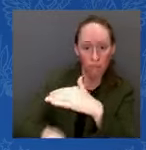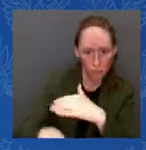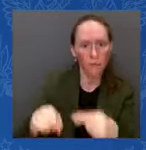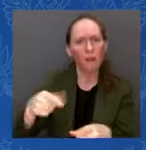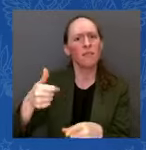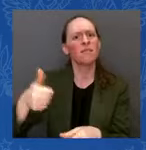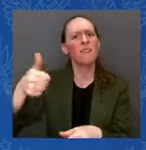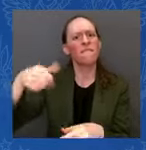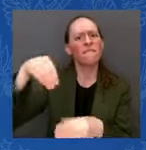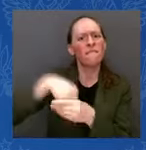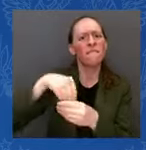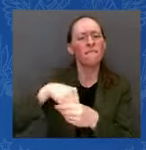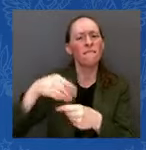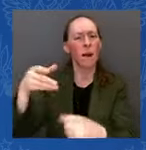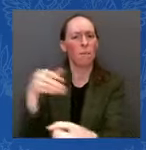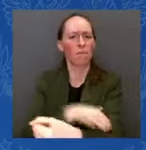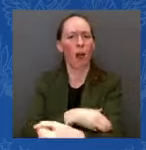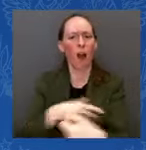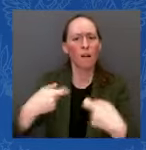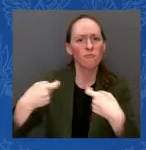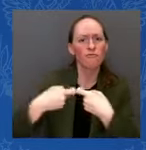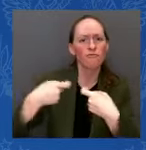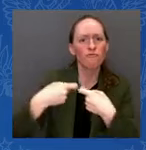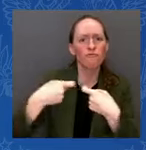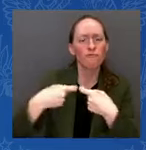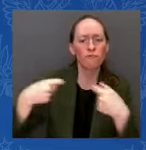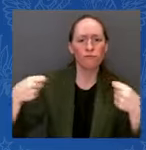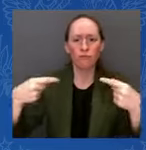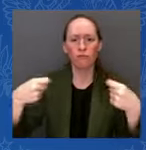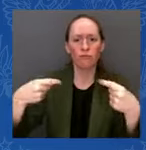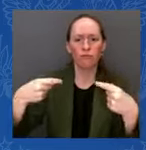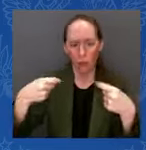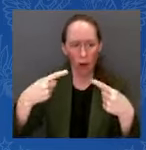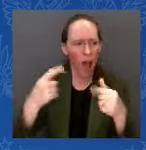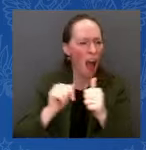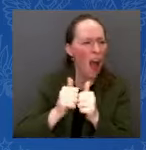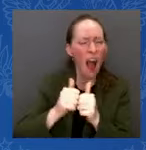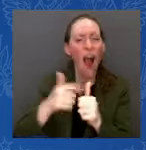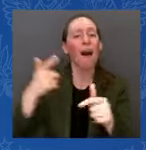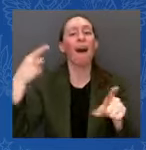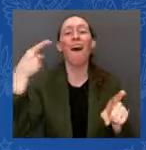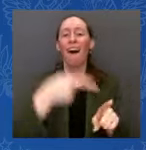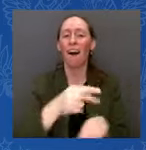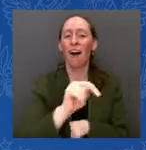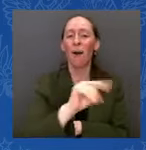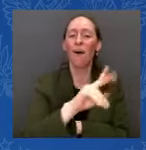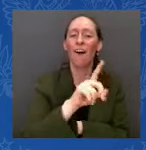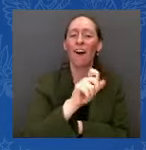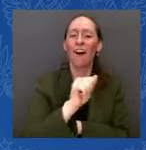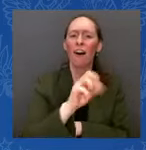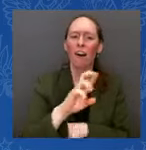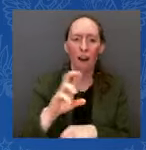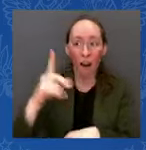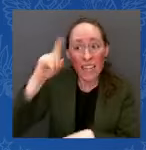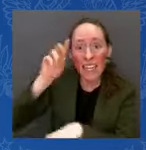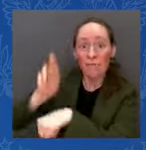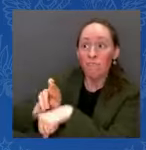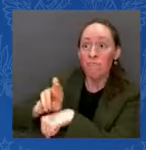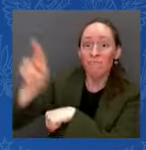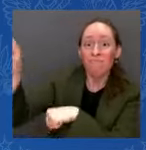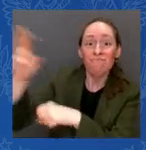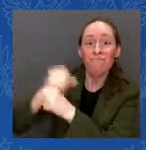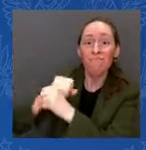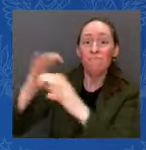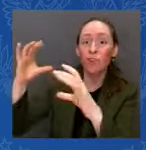nuclear-armed. Australia is a proud non-nuclear weapon state and is committed to stay that way. These boats will